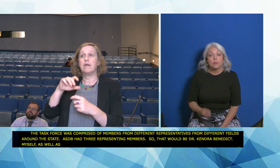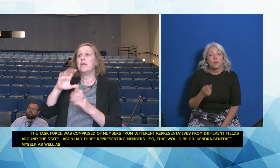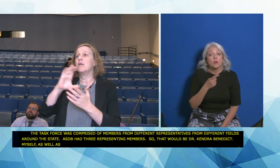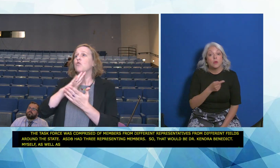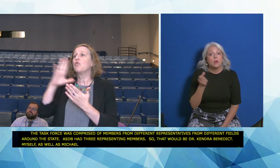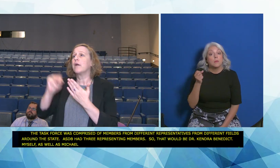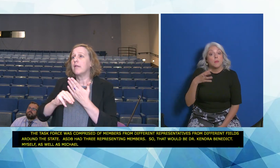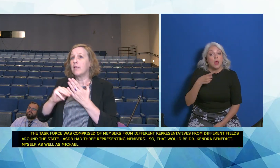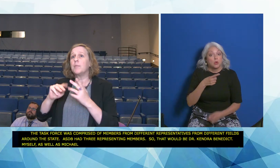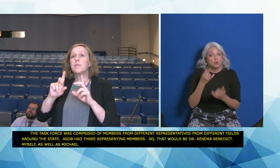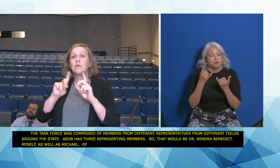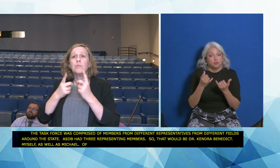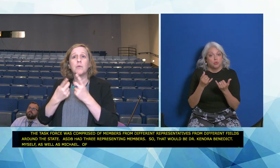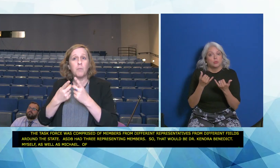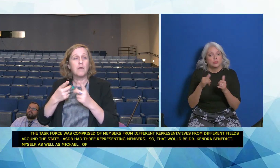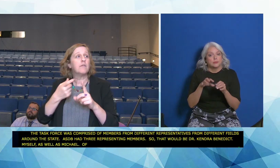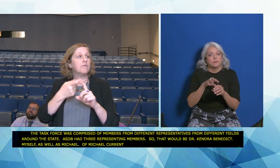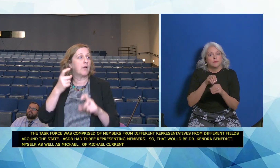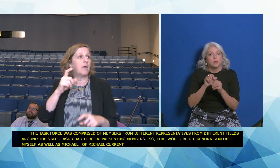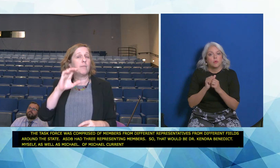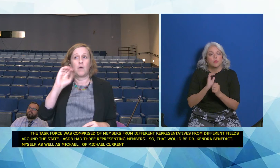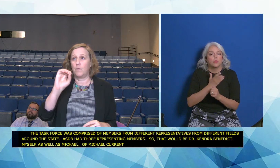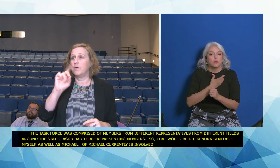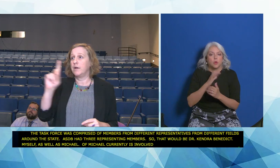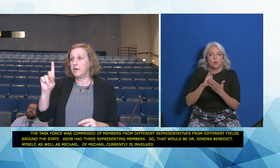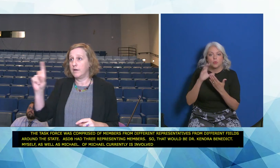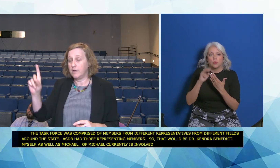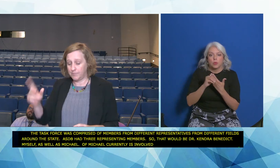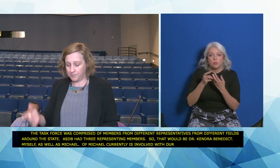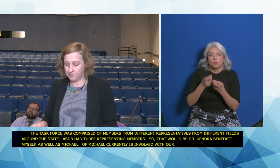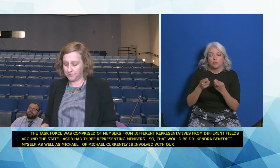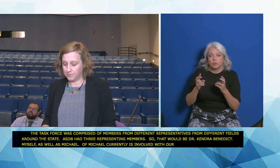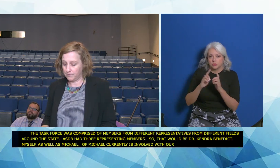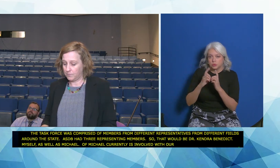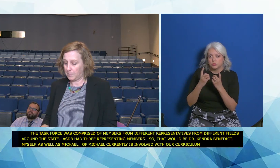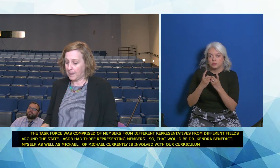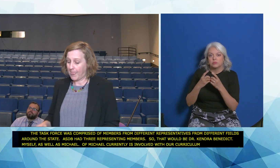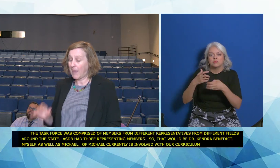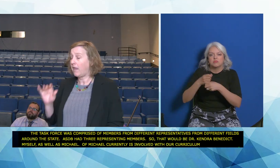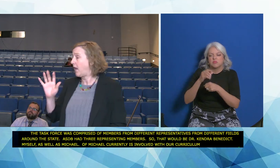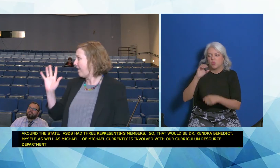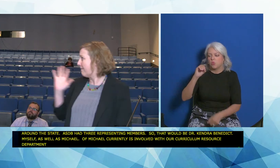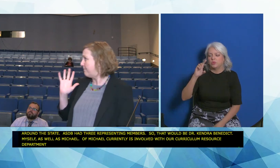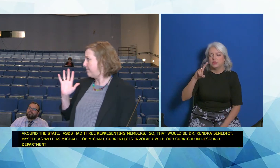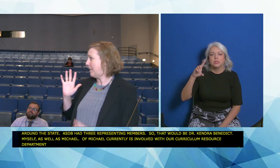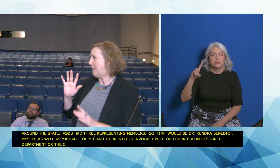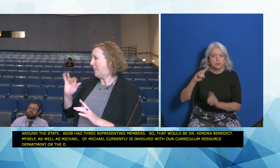Michael currently is involved with our Curriculum Resource Department, or the ODD.